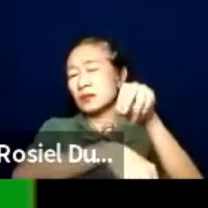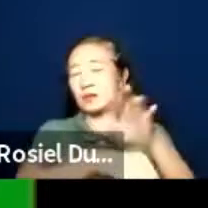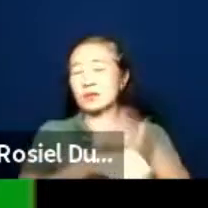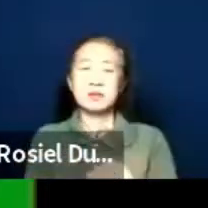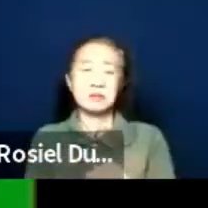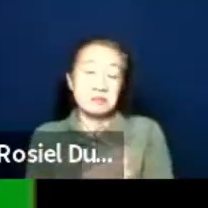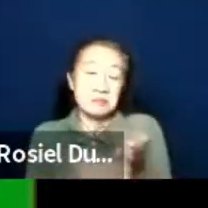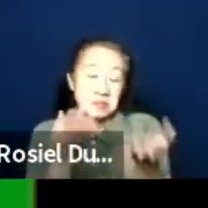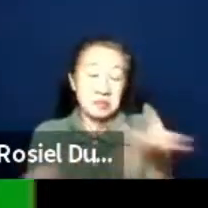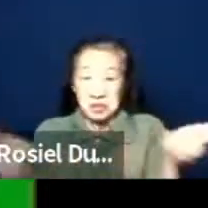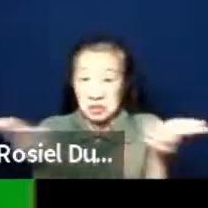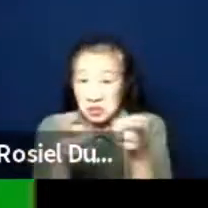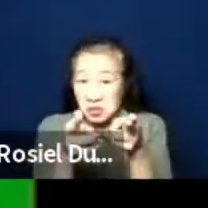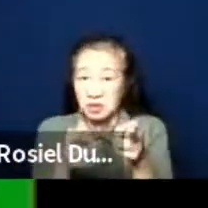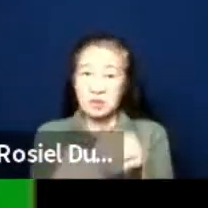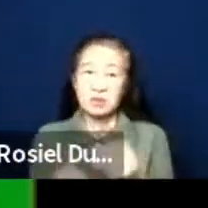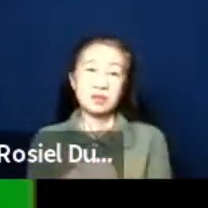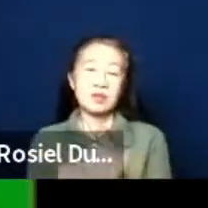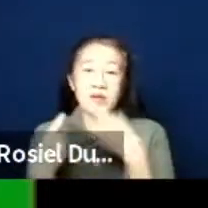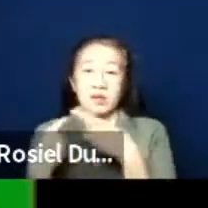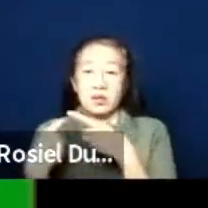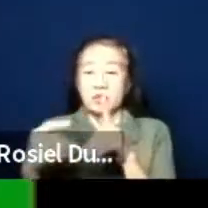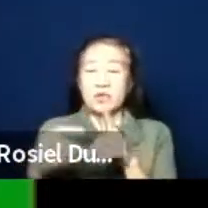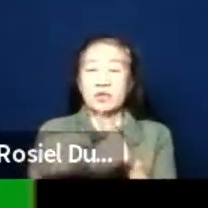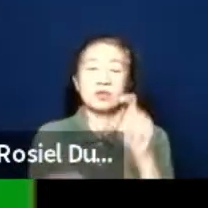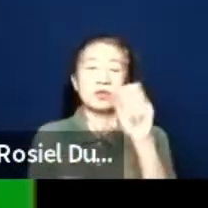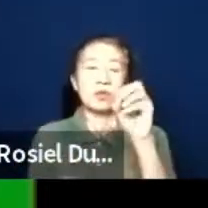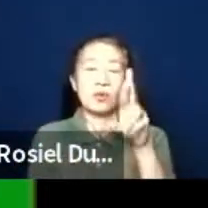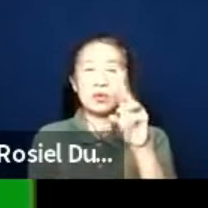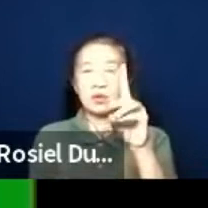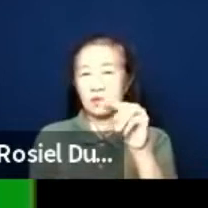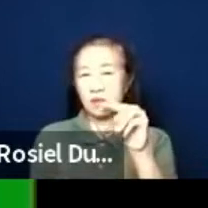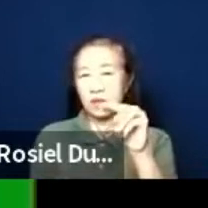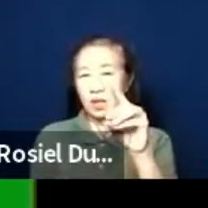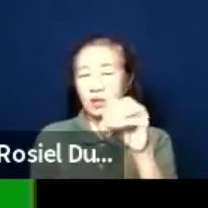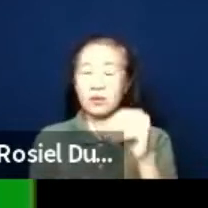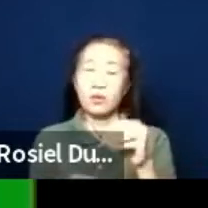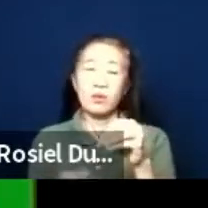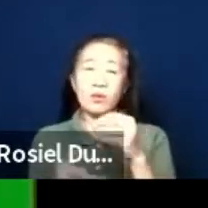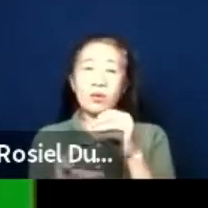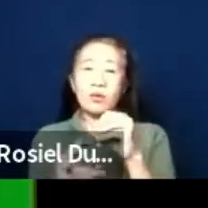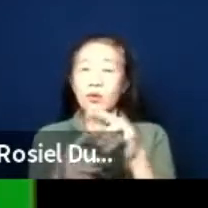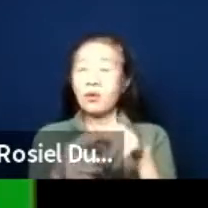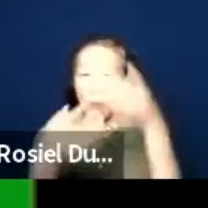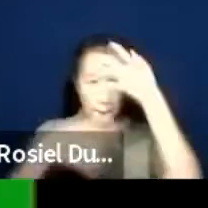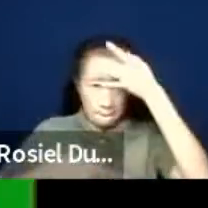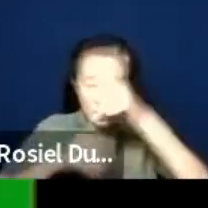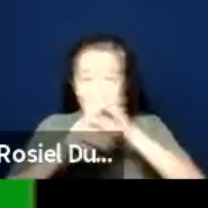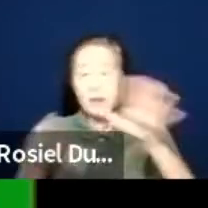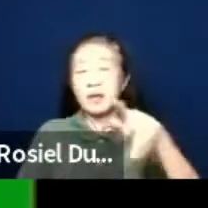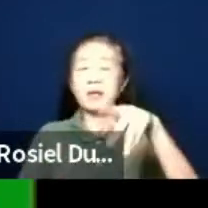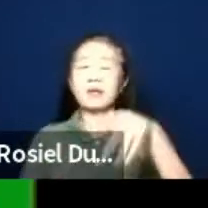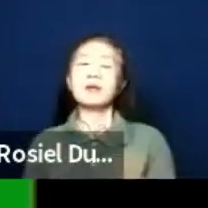be short, such as during a tornado warning or during a pandemic. In all cases, it